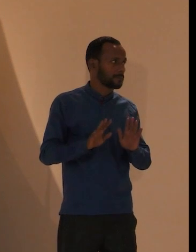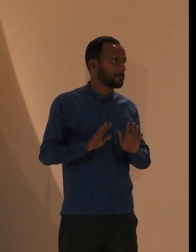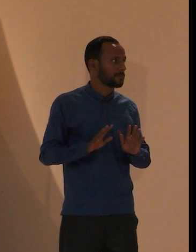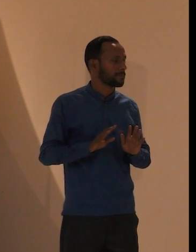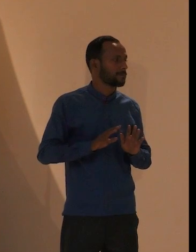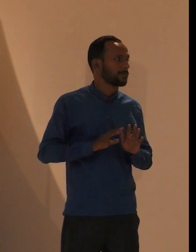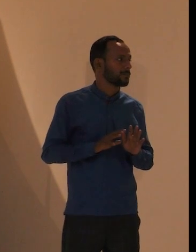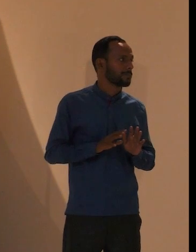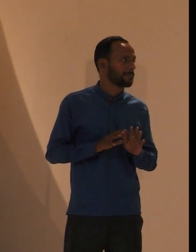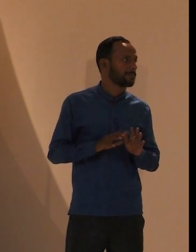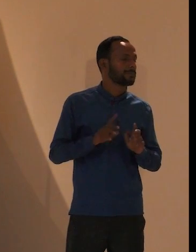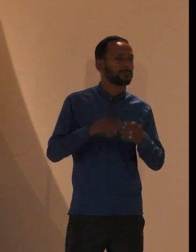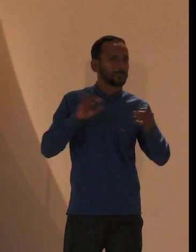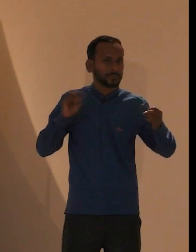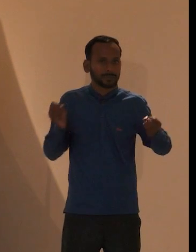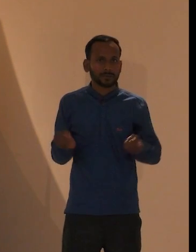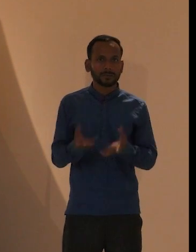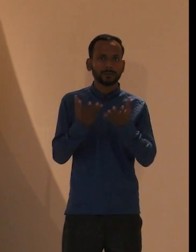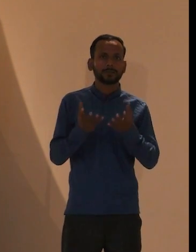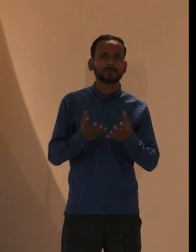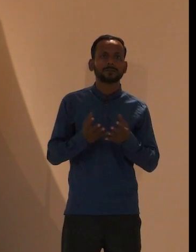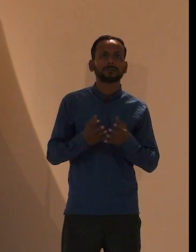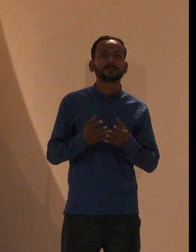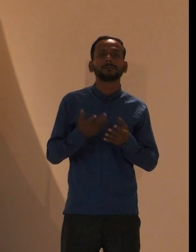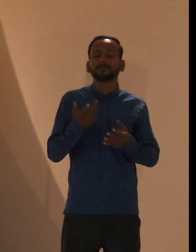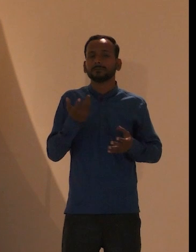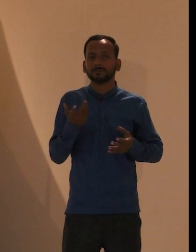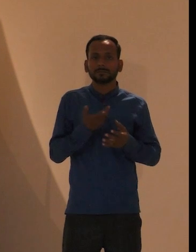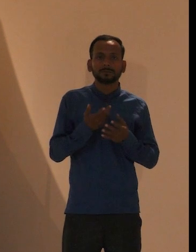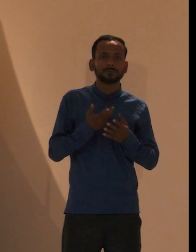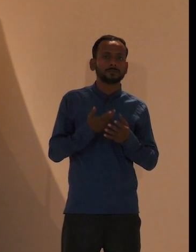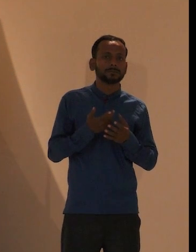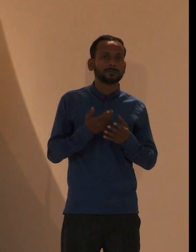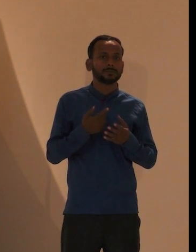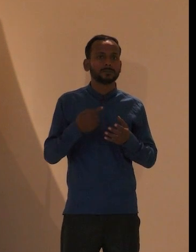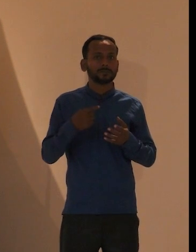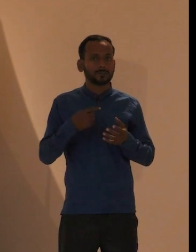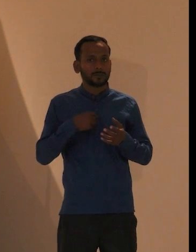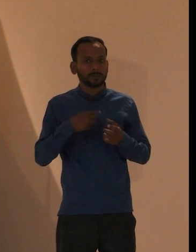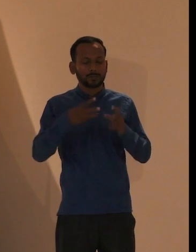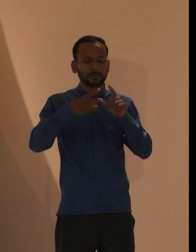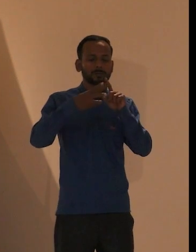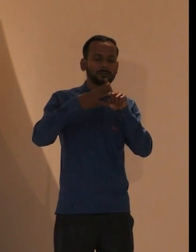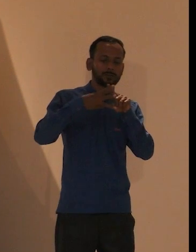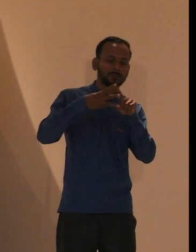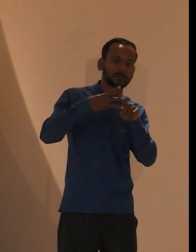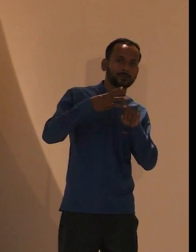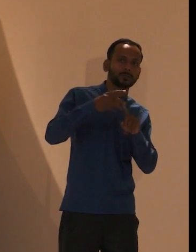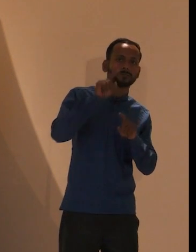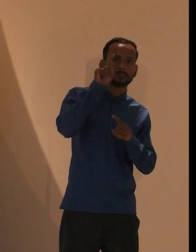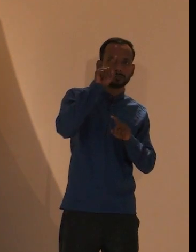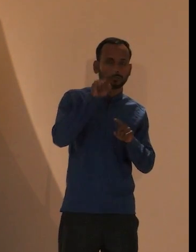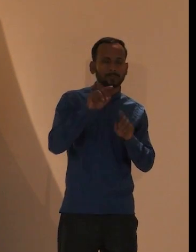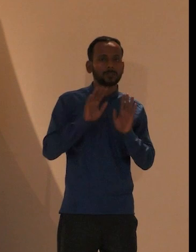the initial, this is because we have three focal points really: